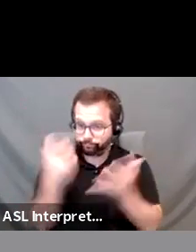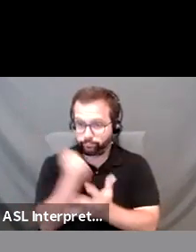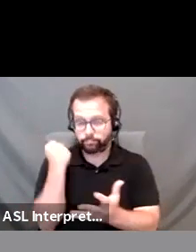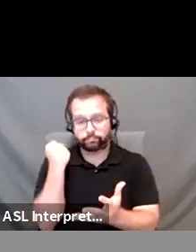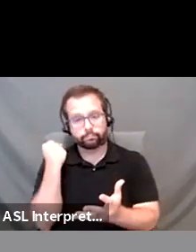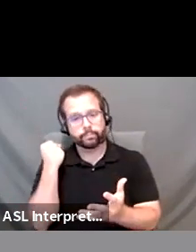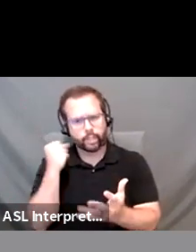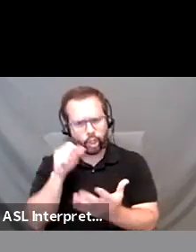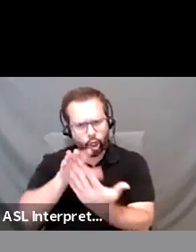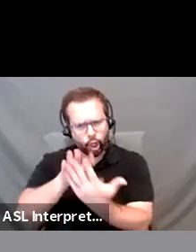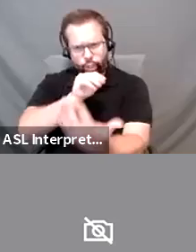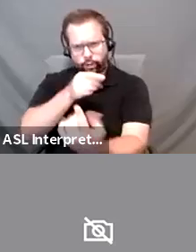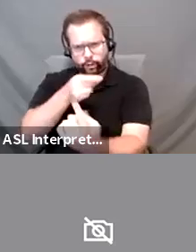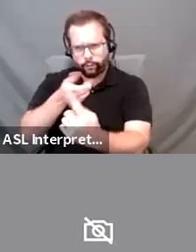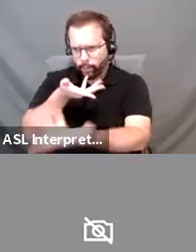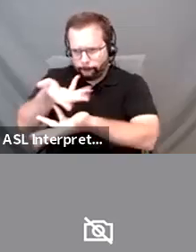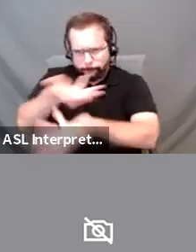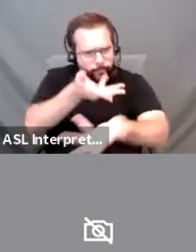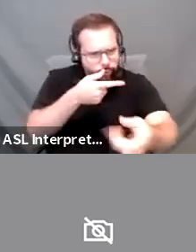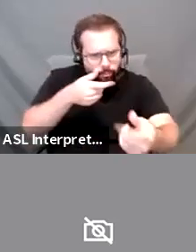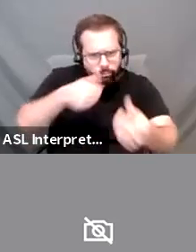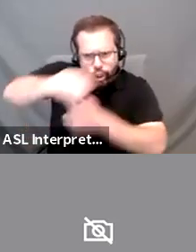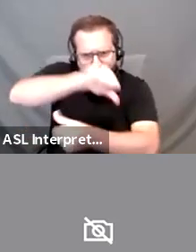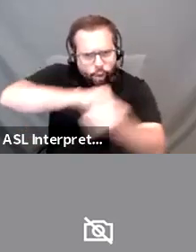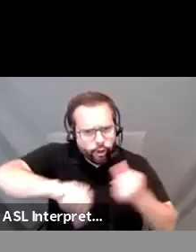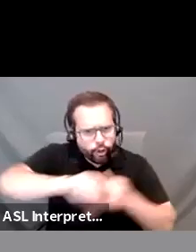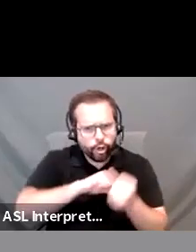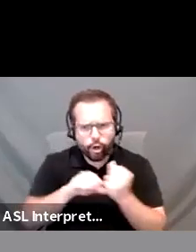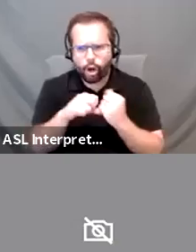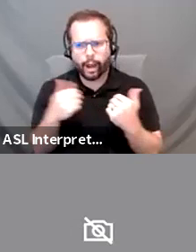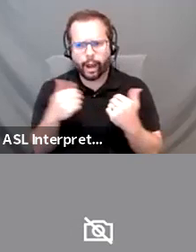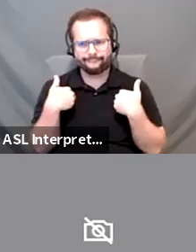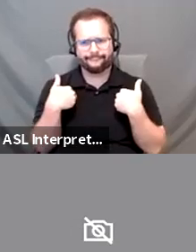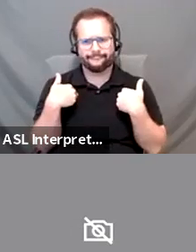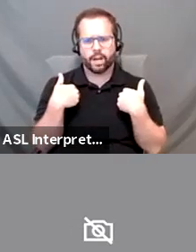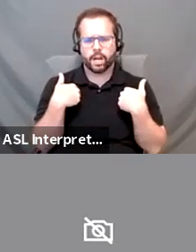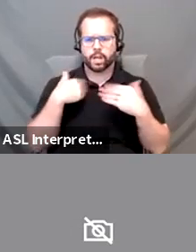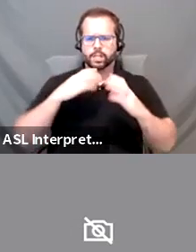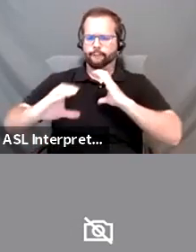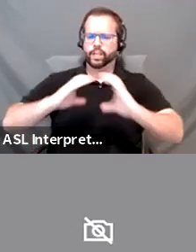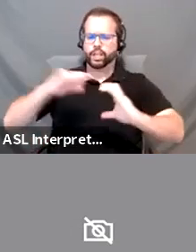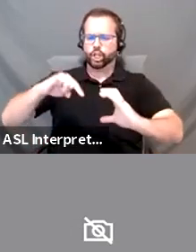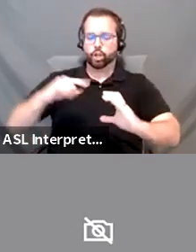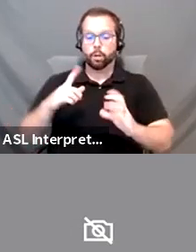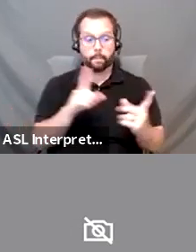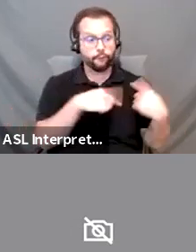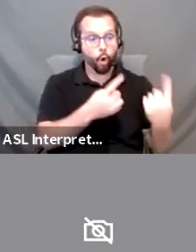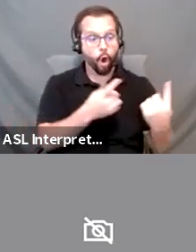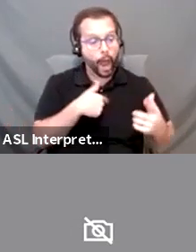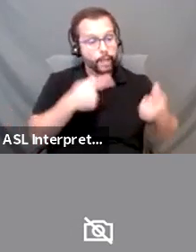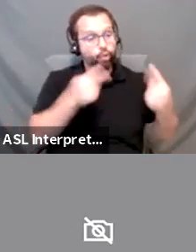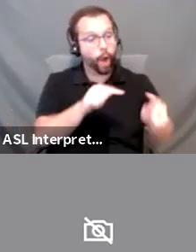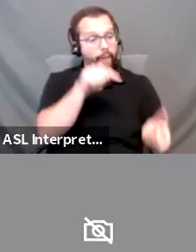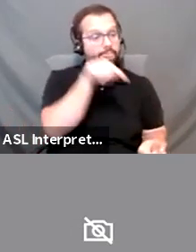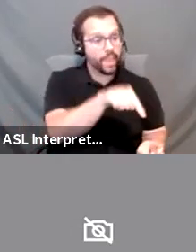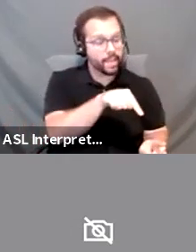really learning from each other, having the harder conversation of what did you try that maybe didn't work out so well? What lessons have you learned?